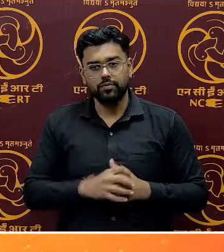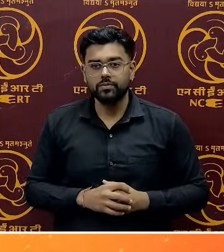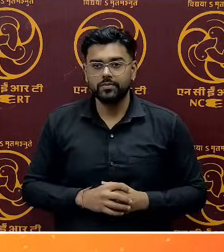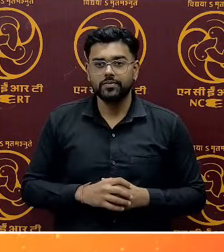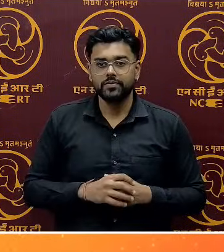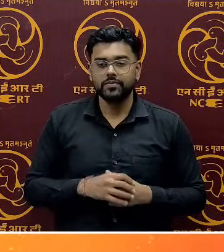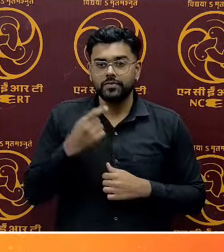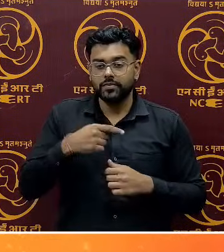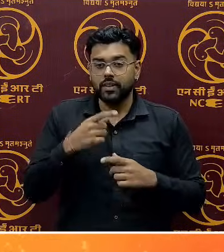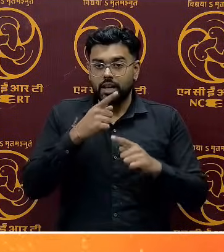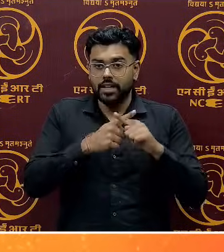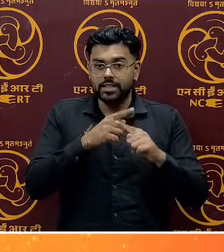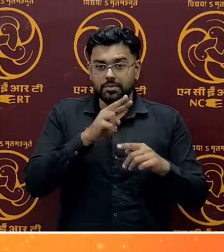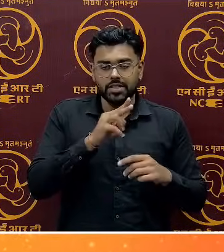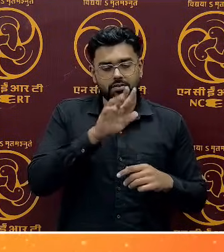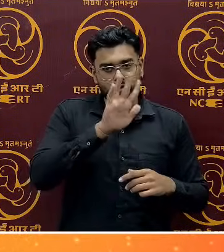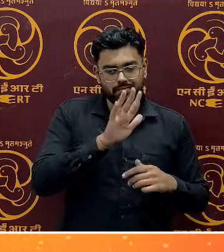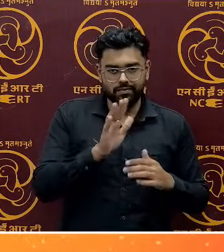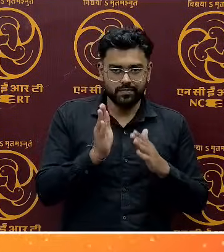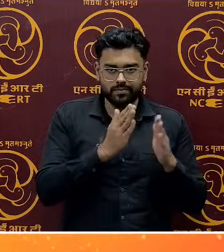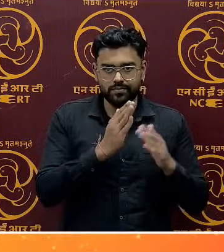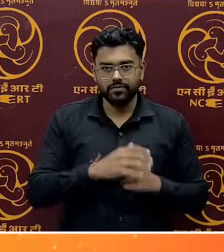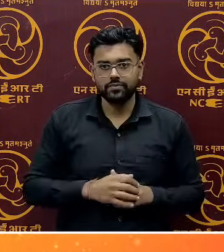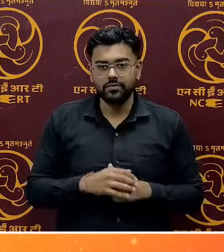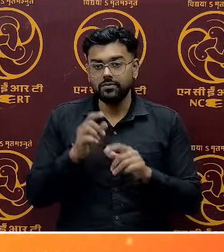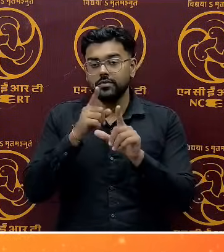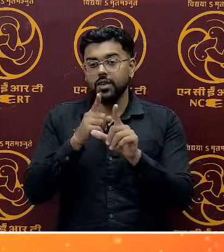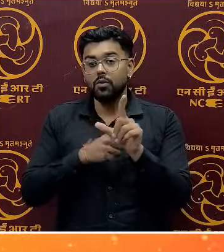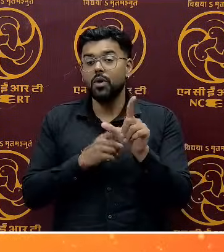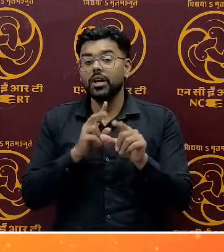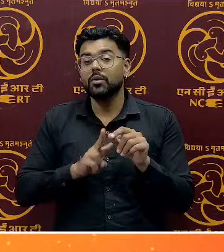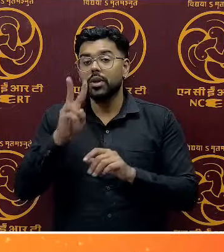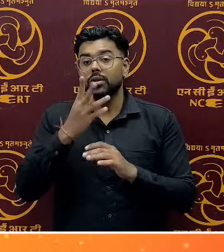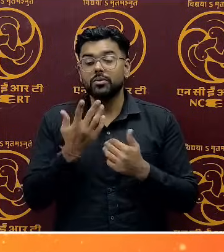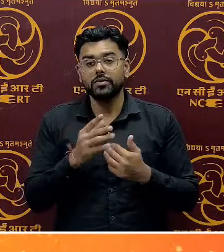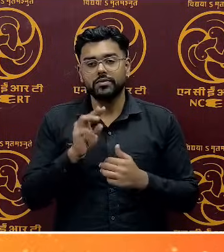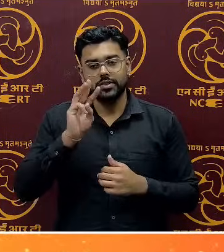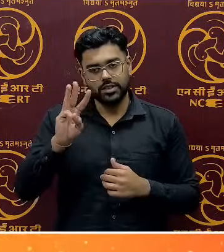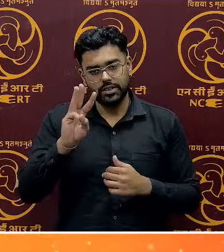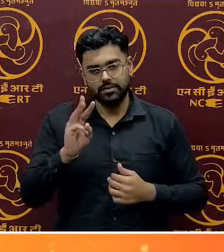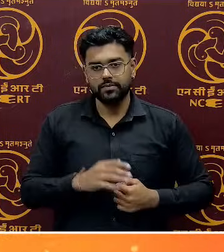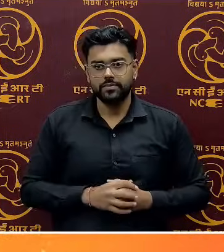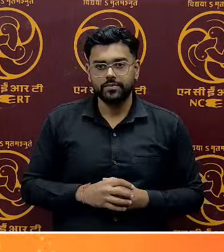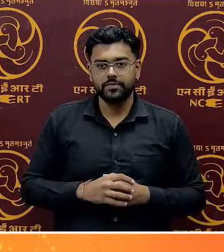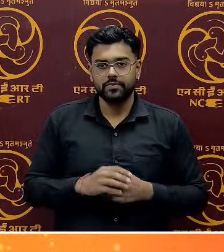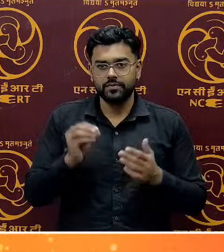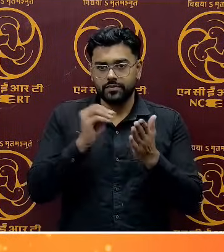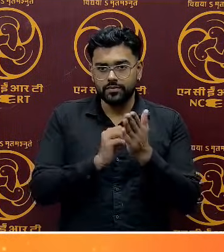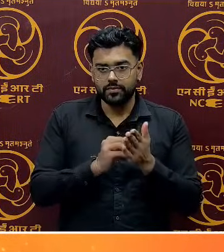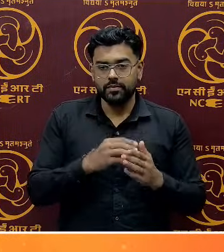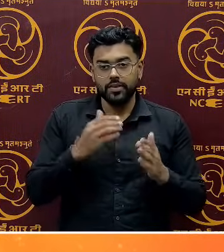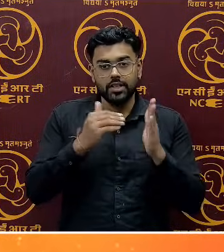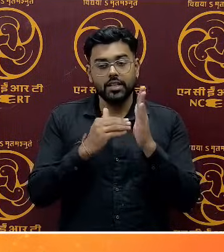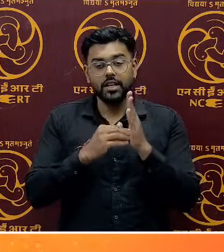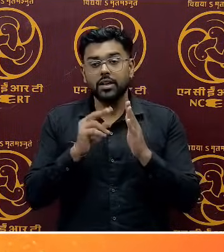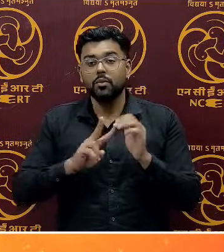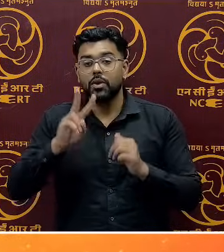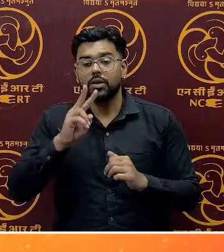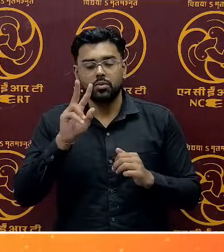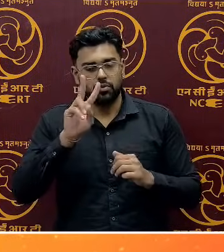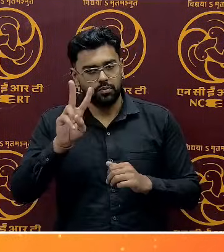out x is 5 and what is the value of y? 3. What is the value of z? 2.